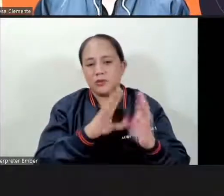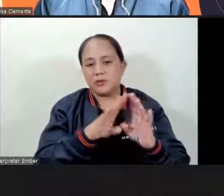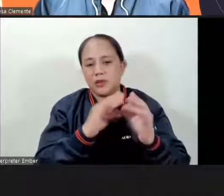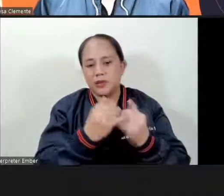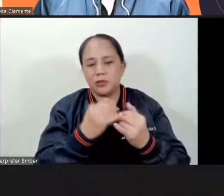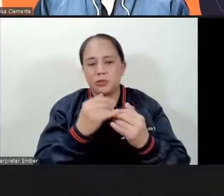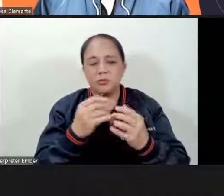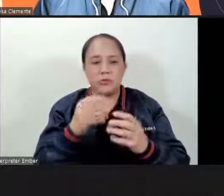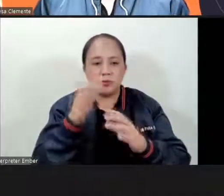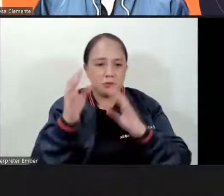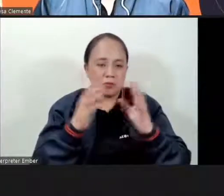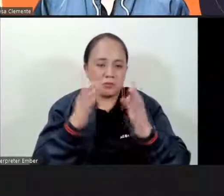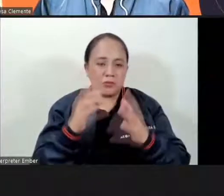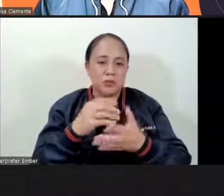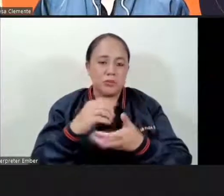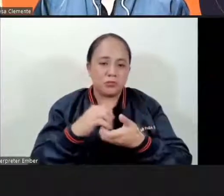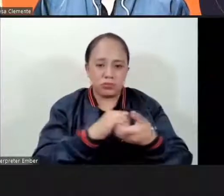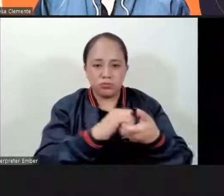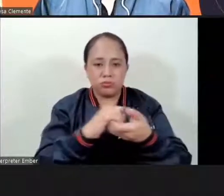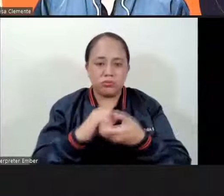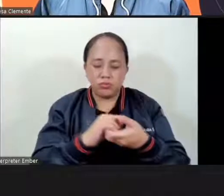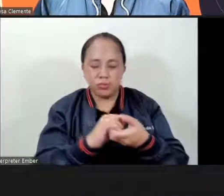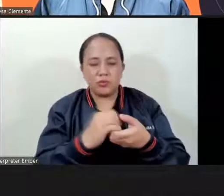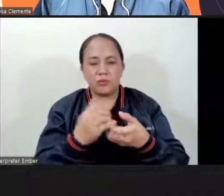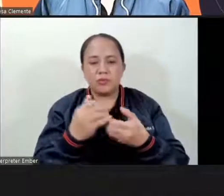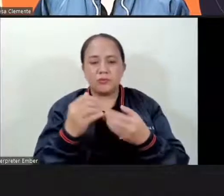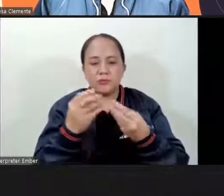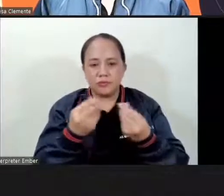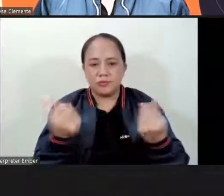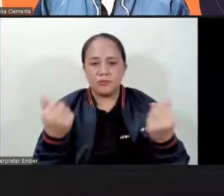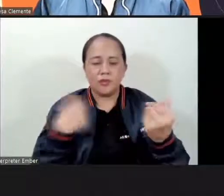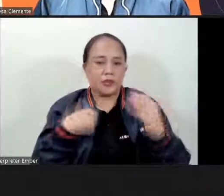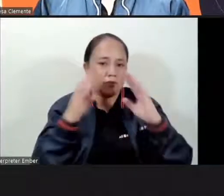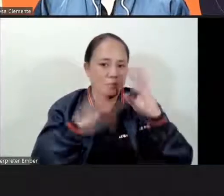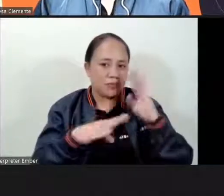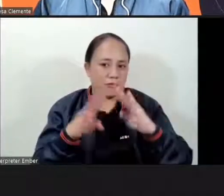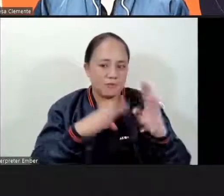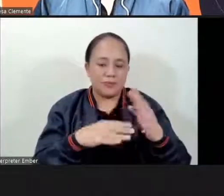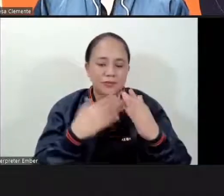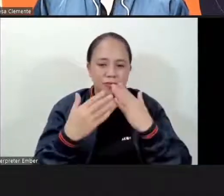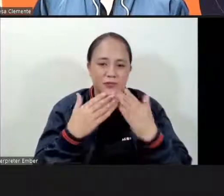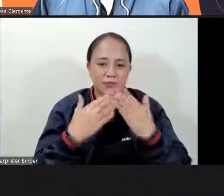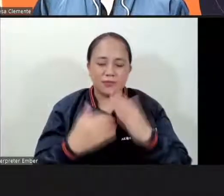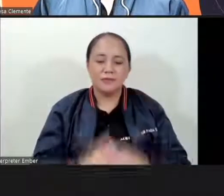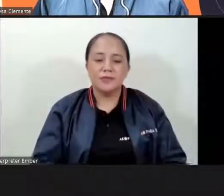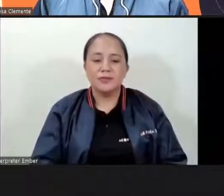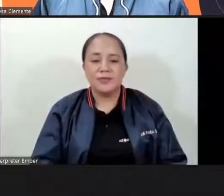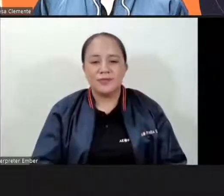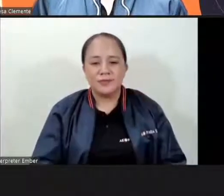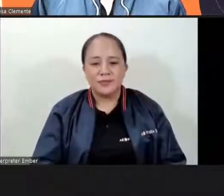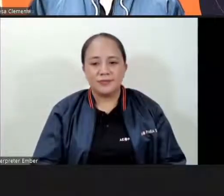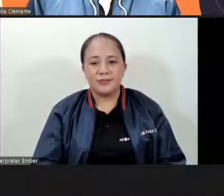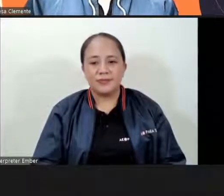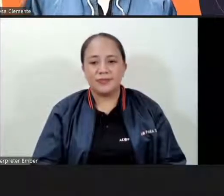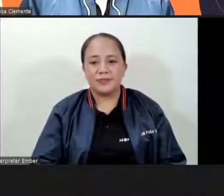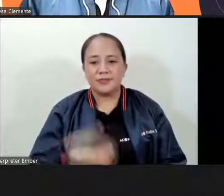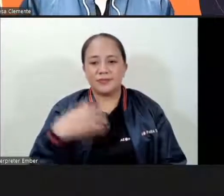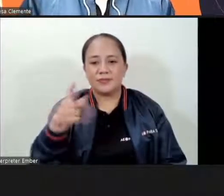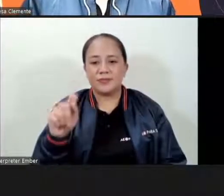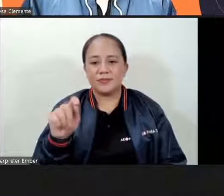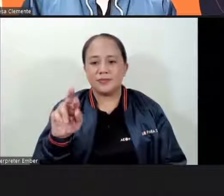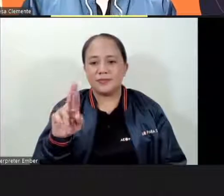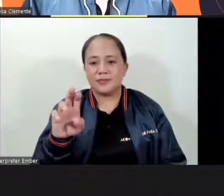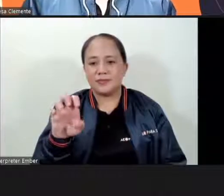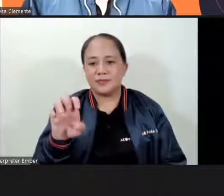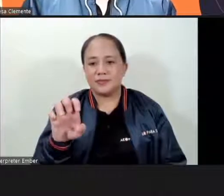and invent ways po to overcome our challenges. Thank you po. Thank you, Dr. Marian. Mr. Re, your